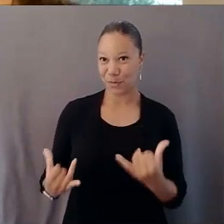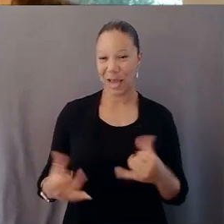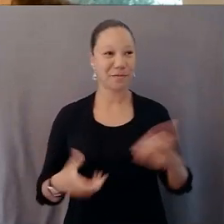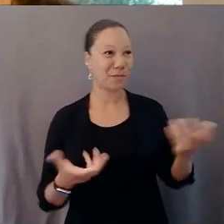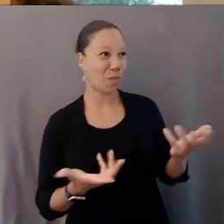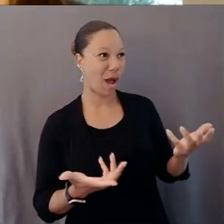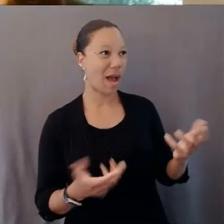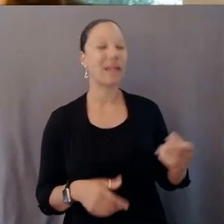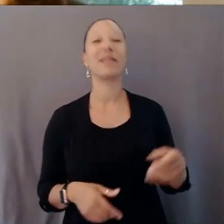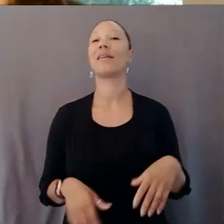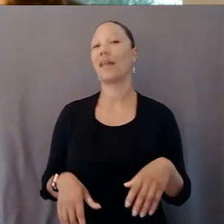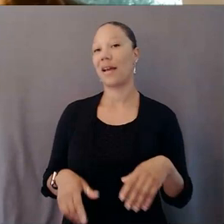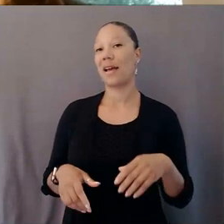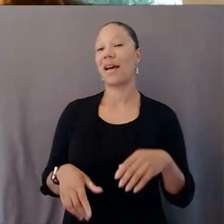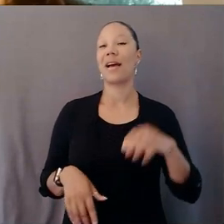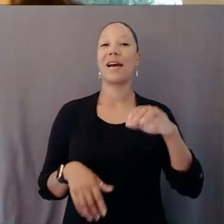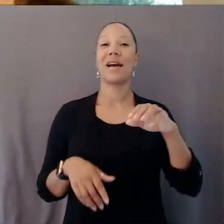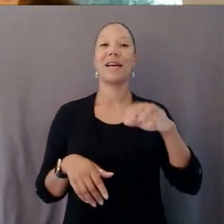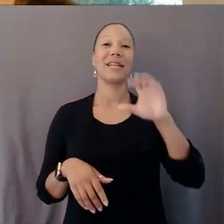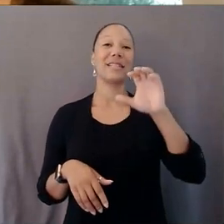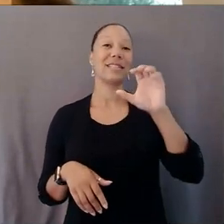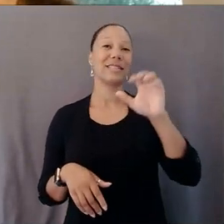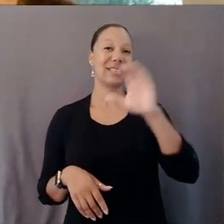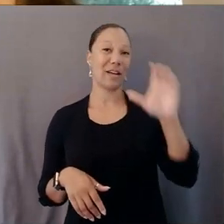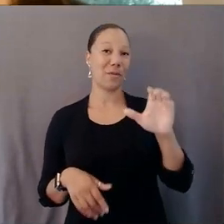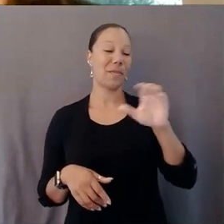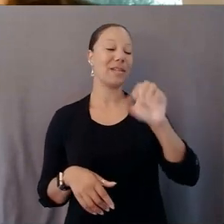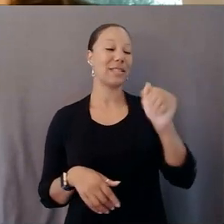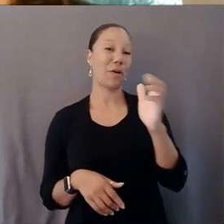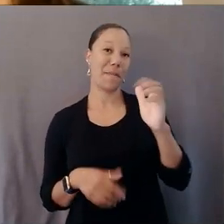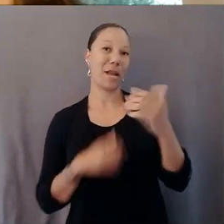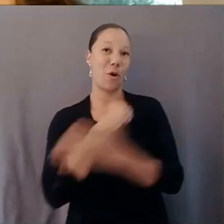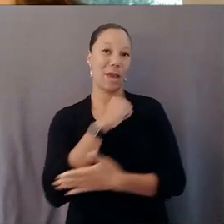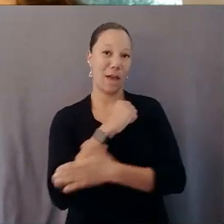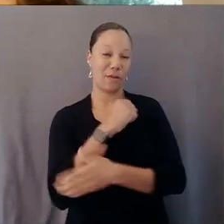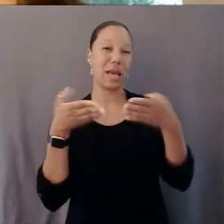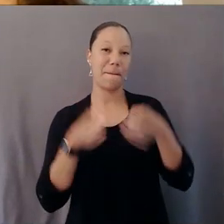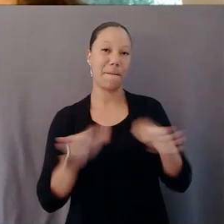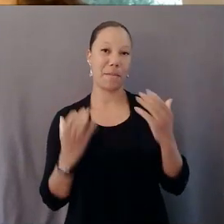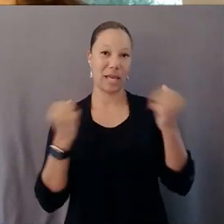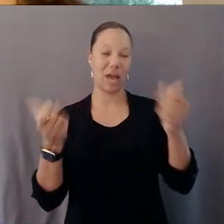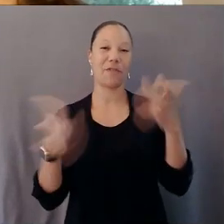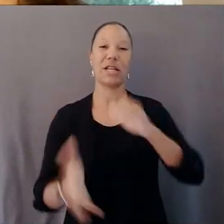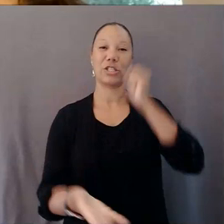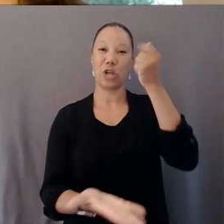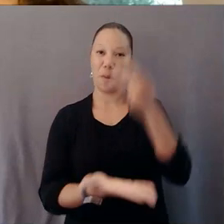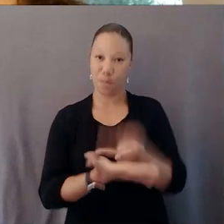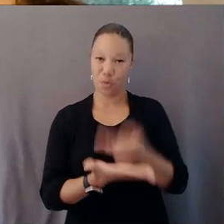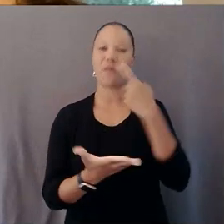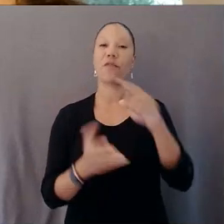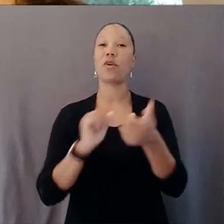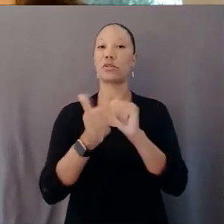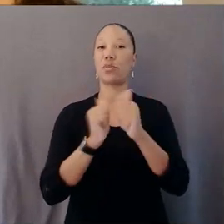received approval from the Sacramento County Public Health for the EGUSD Sports Reopening